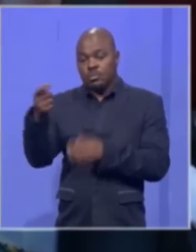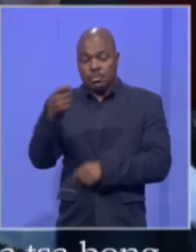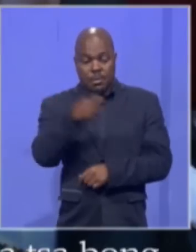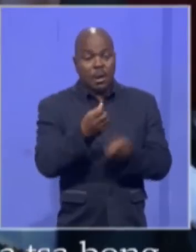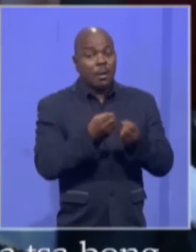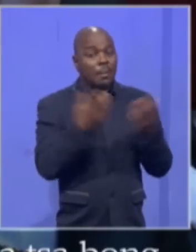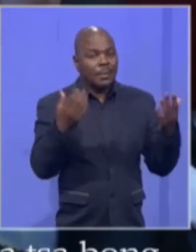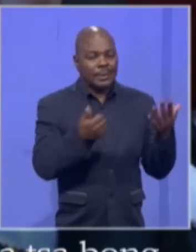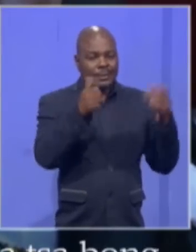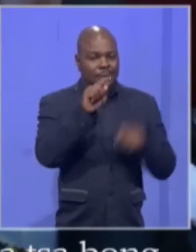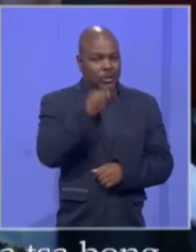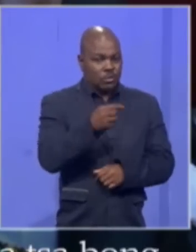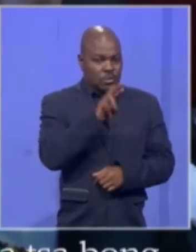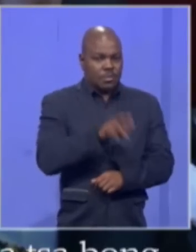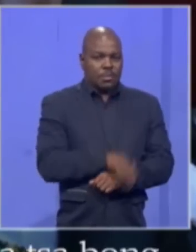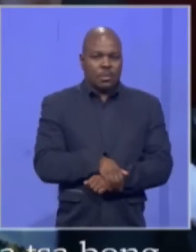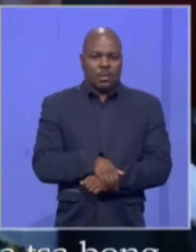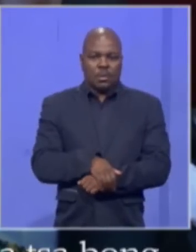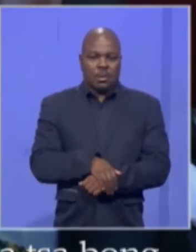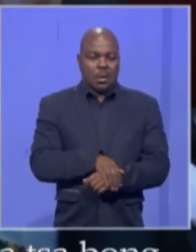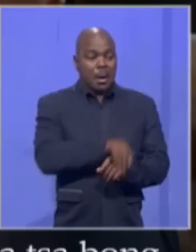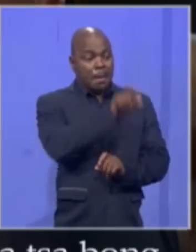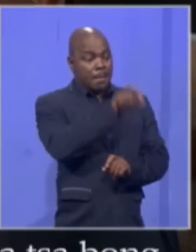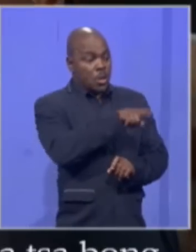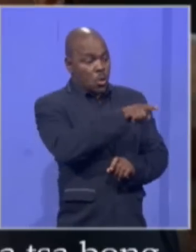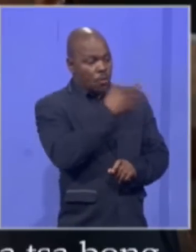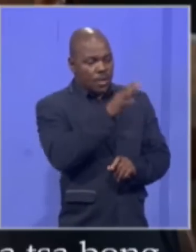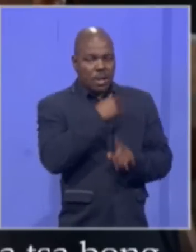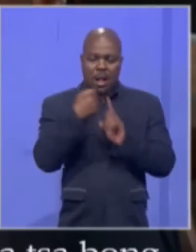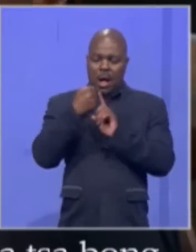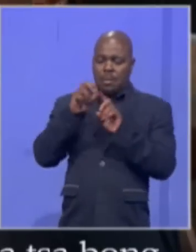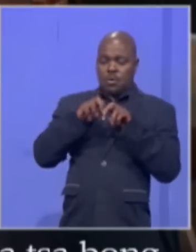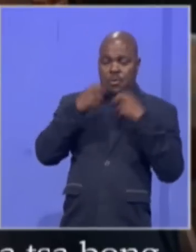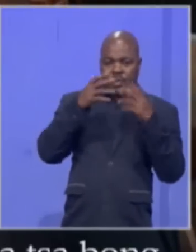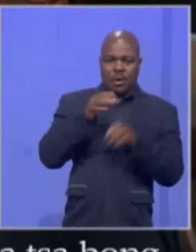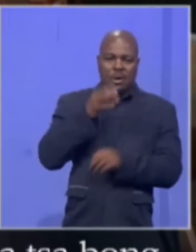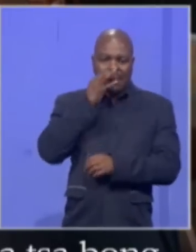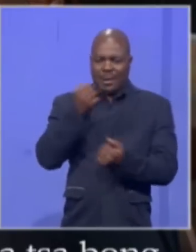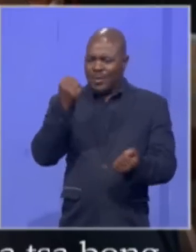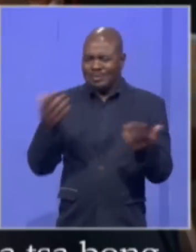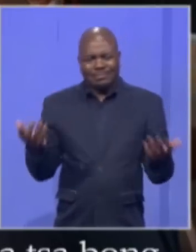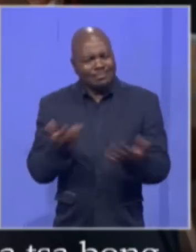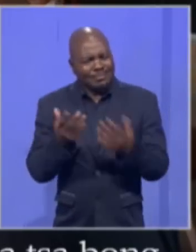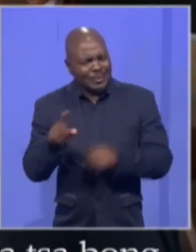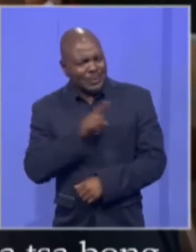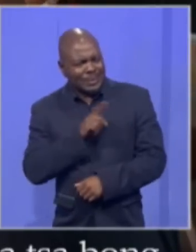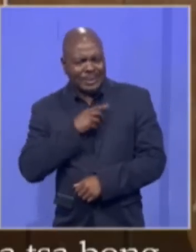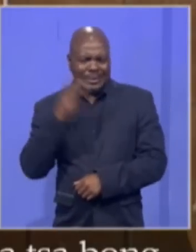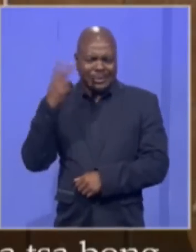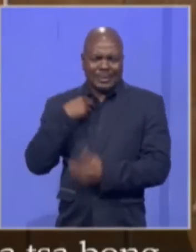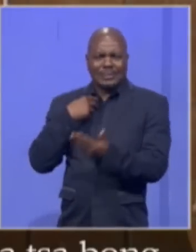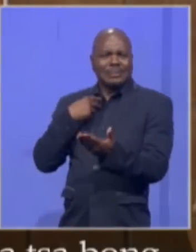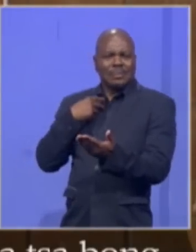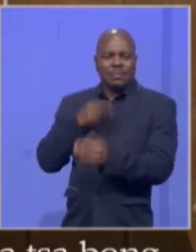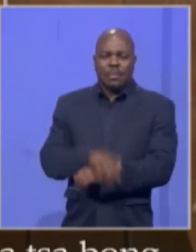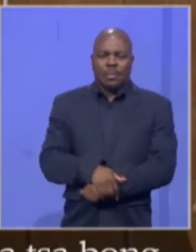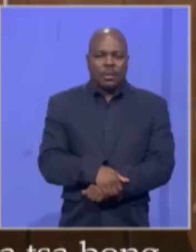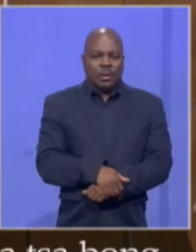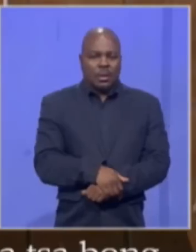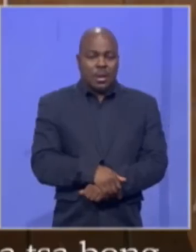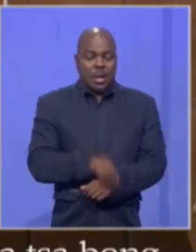rand. Le la mahlatsipa a tlhekefetso ya thobalano le seollotse ka bahale qeto ya lekgotla ka hore le ba phoqile. I've been